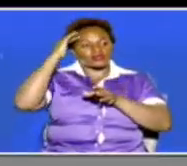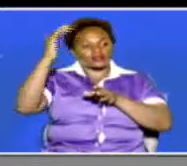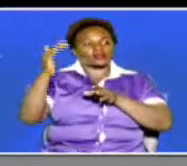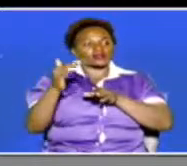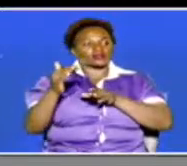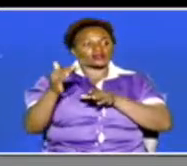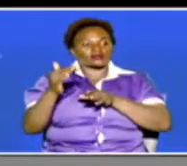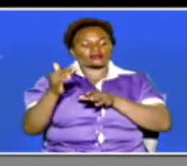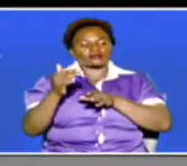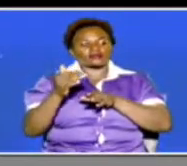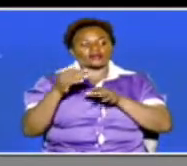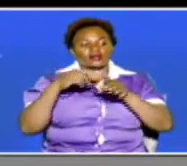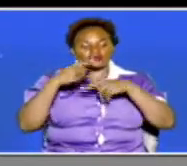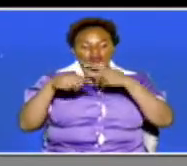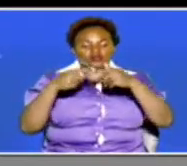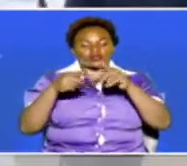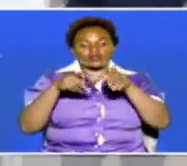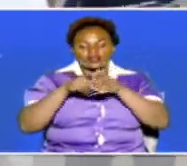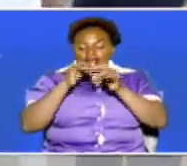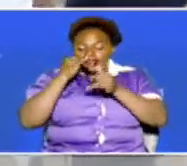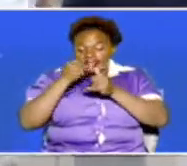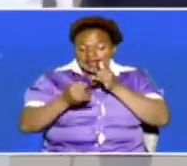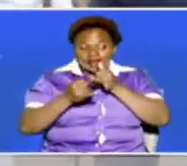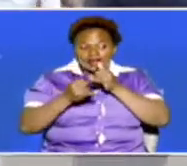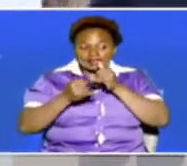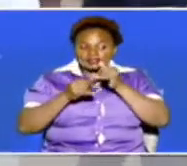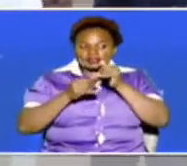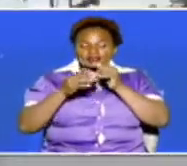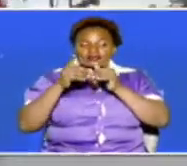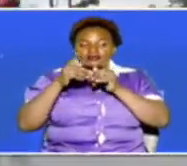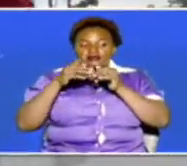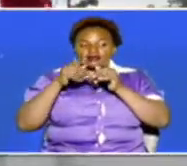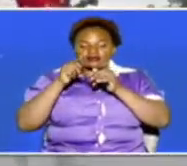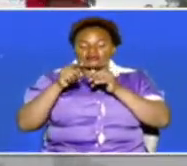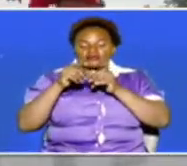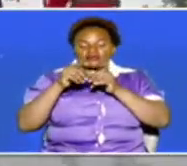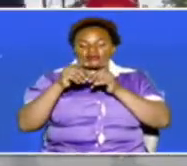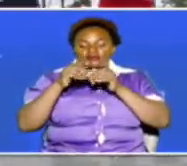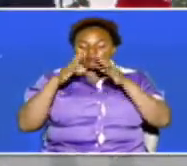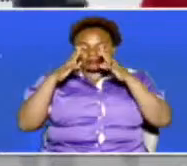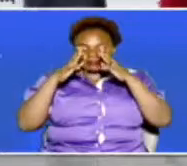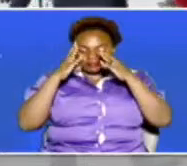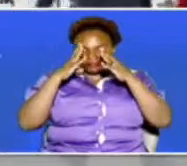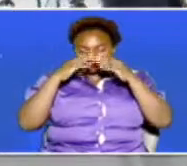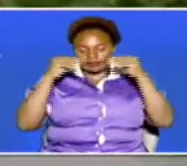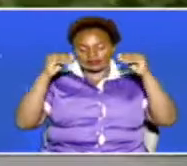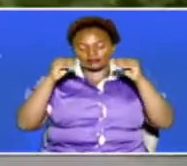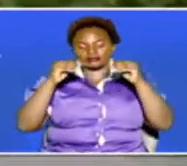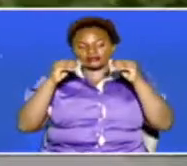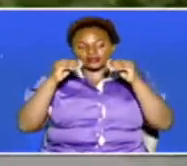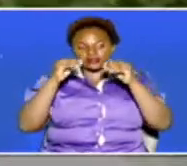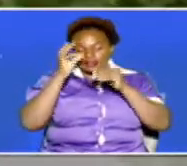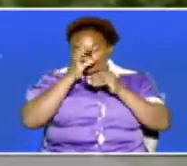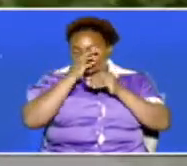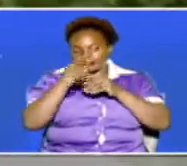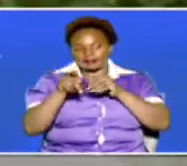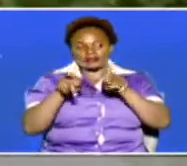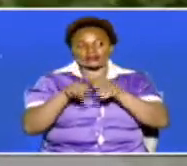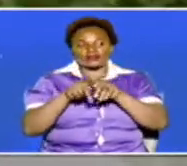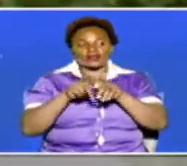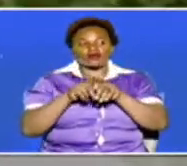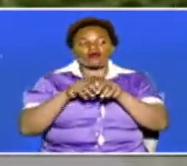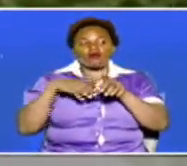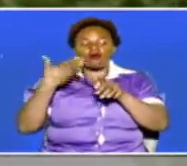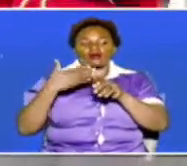as the entourage marched on. This was the last military parade for the commander-in-chief. There are military pallbearers who